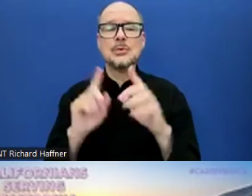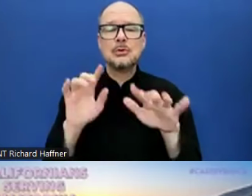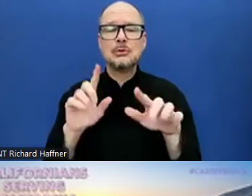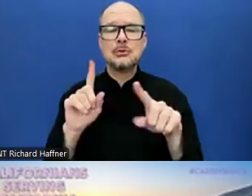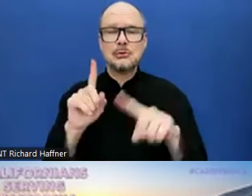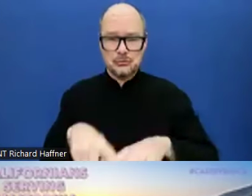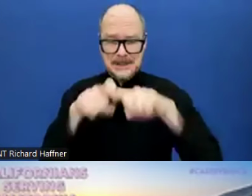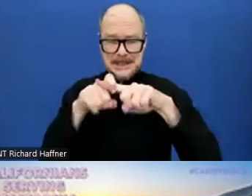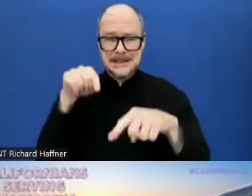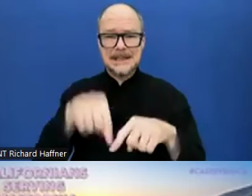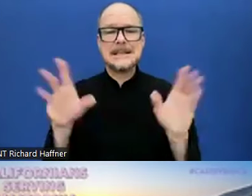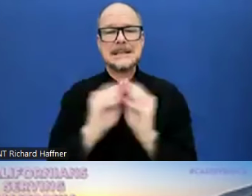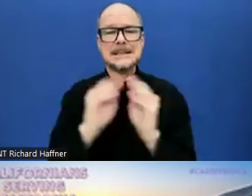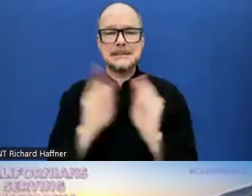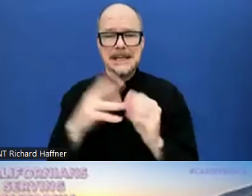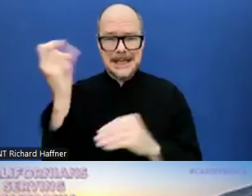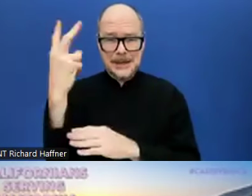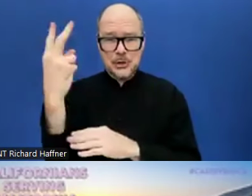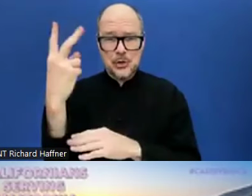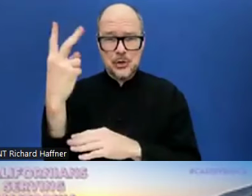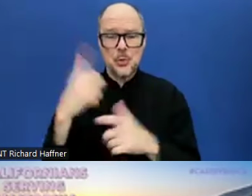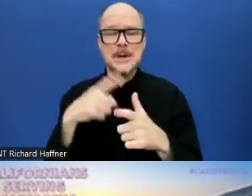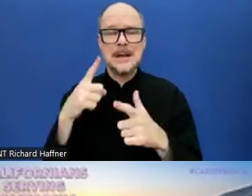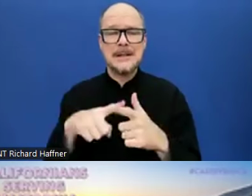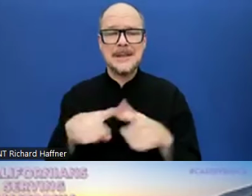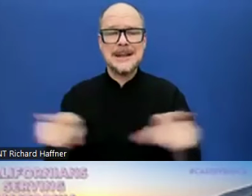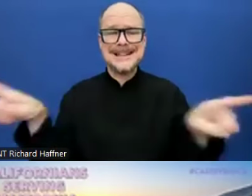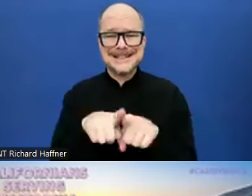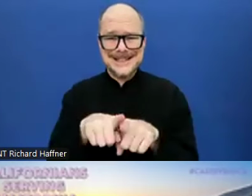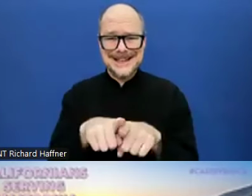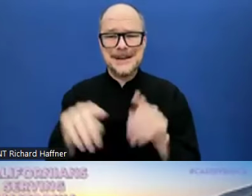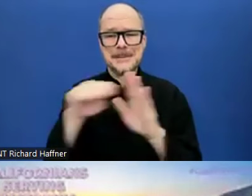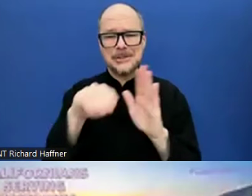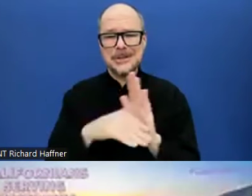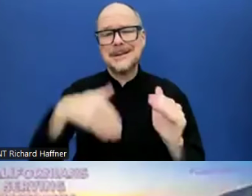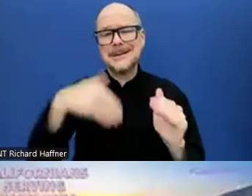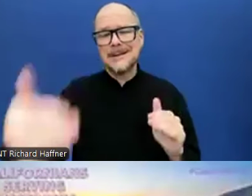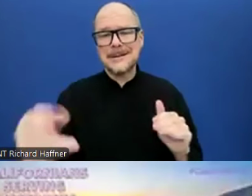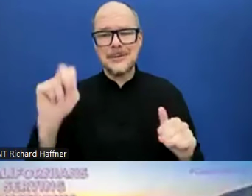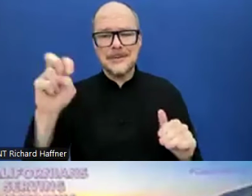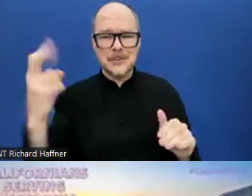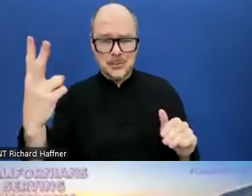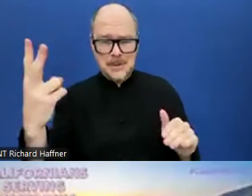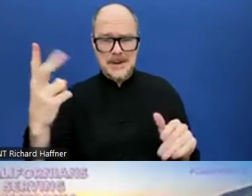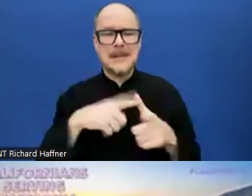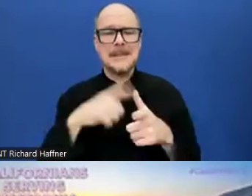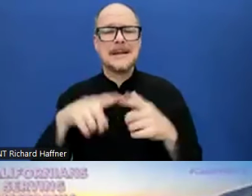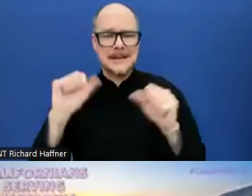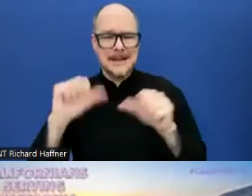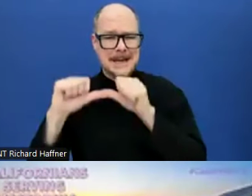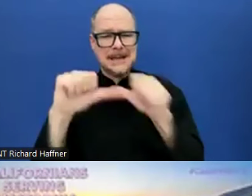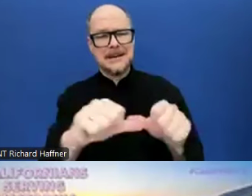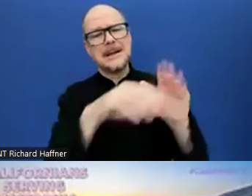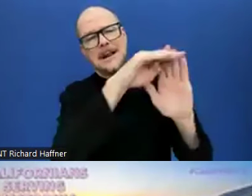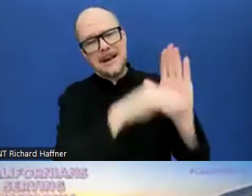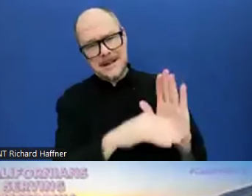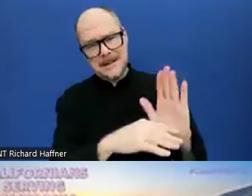noon and resume the same meeting agenda on November 12th. That way we can just continue on to get through the agenda items.